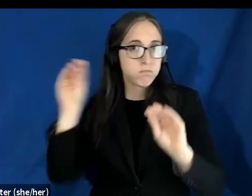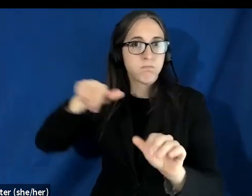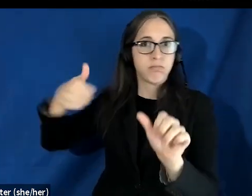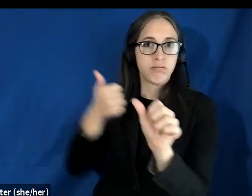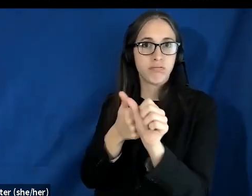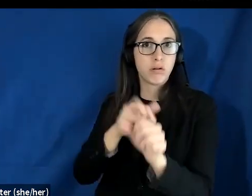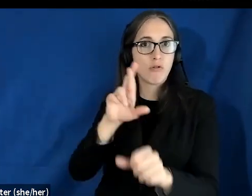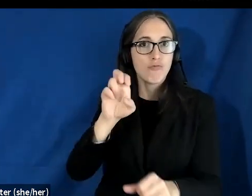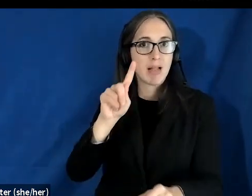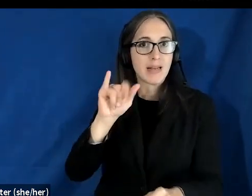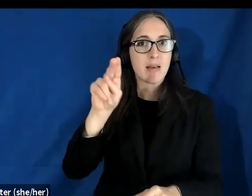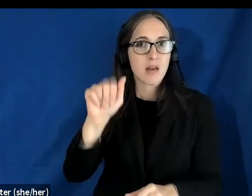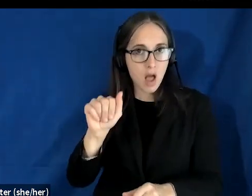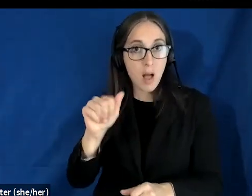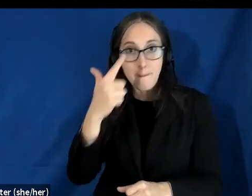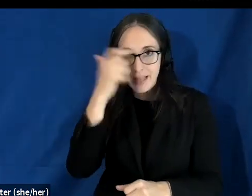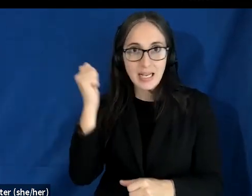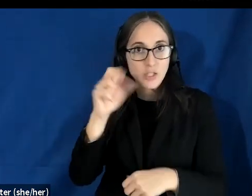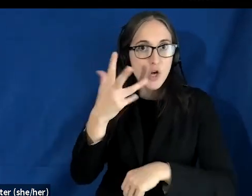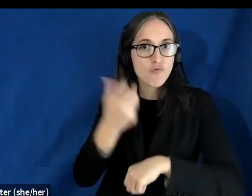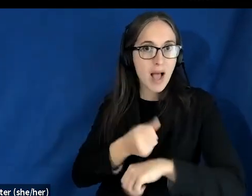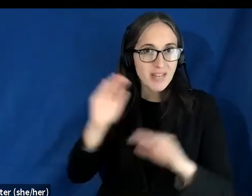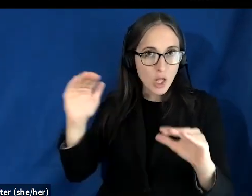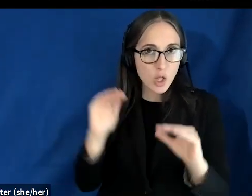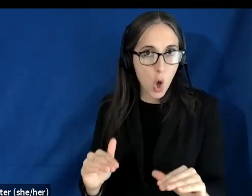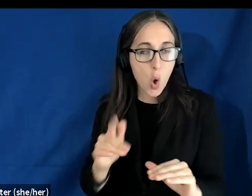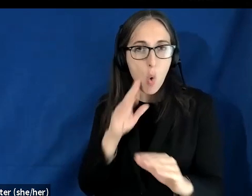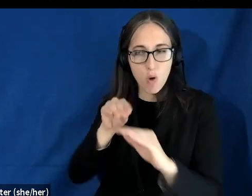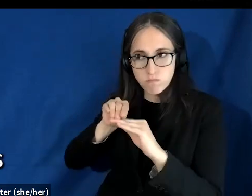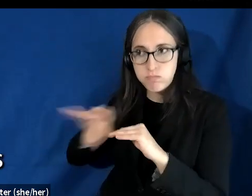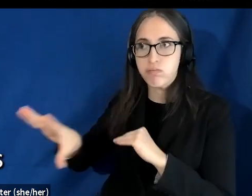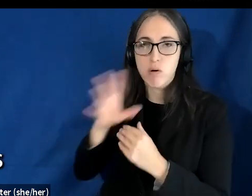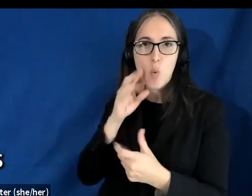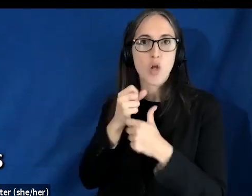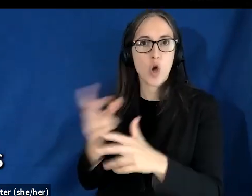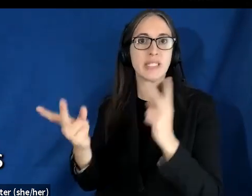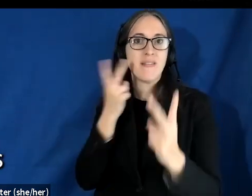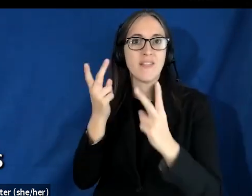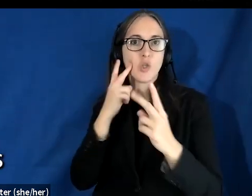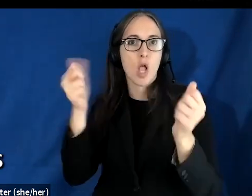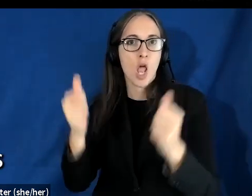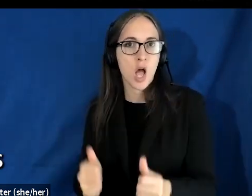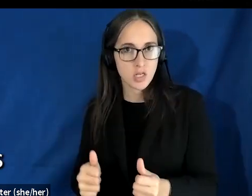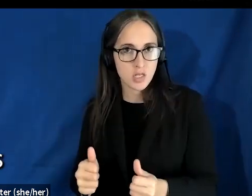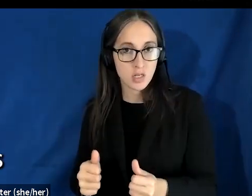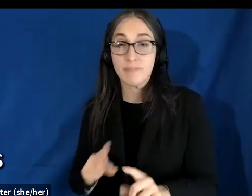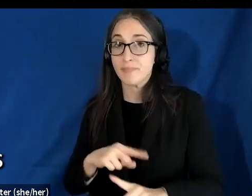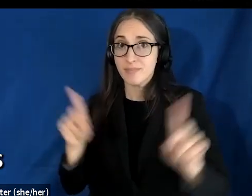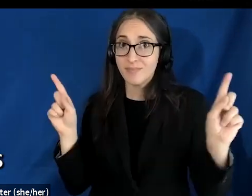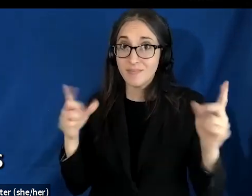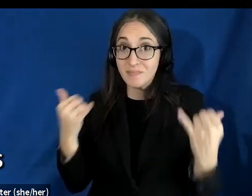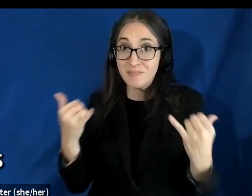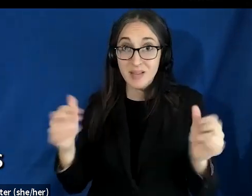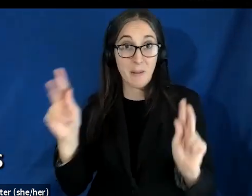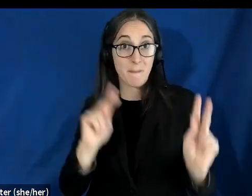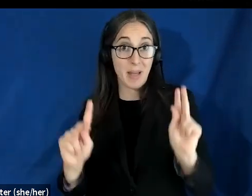low gravity and starts impacting the retina and causing them visual loss. However, right now, the people that